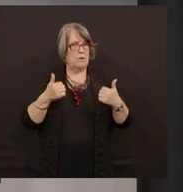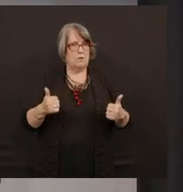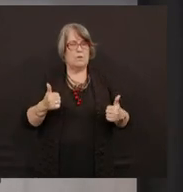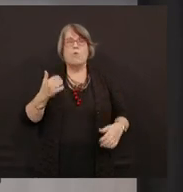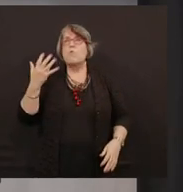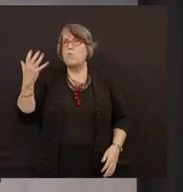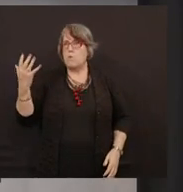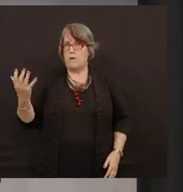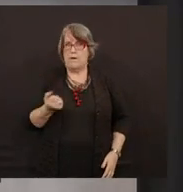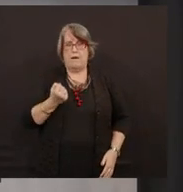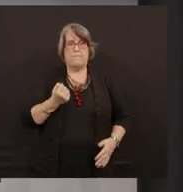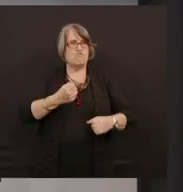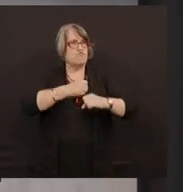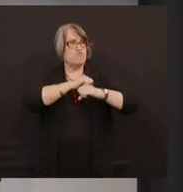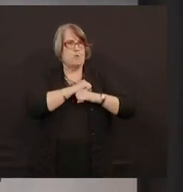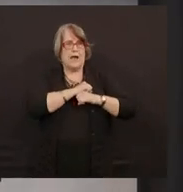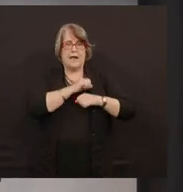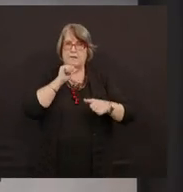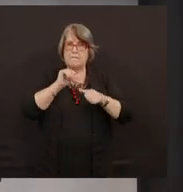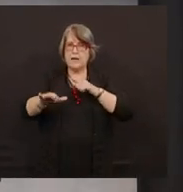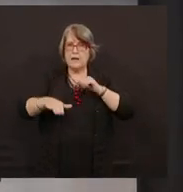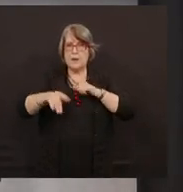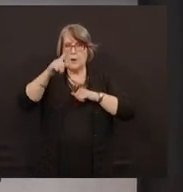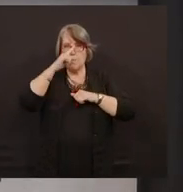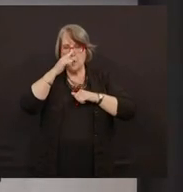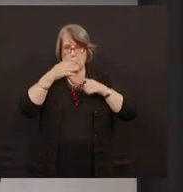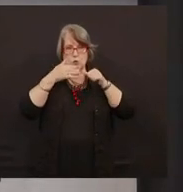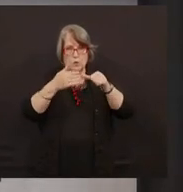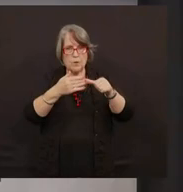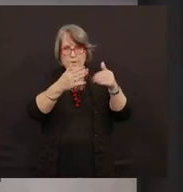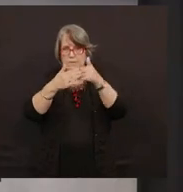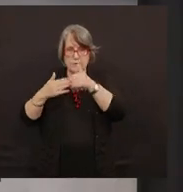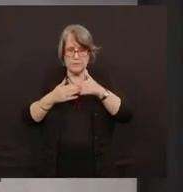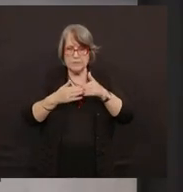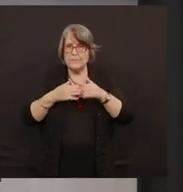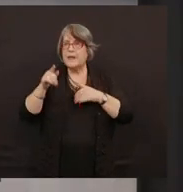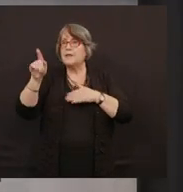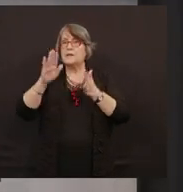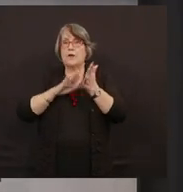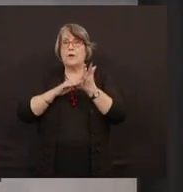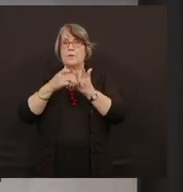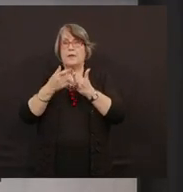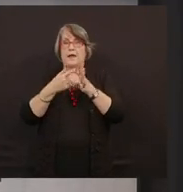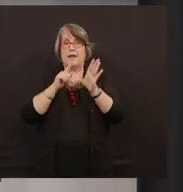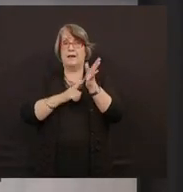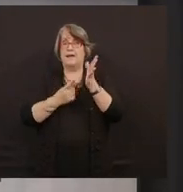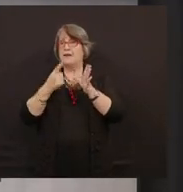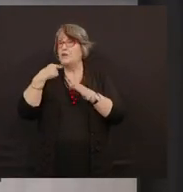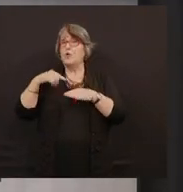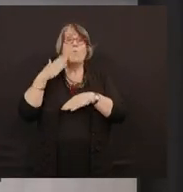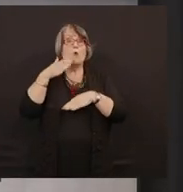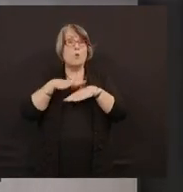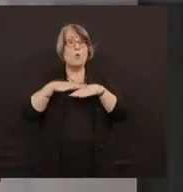need brave, bold and brilliant people to respond to it. So, Michaela, tell us a bit more about Purple